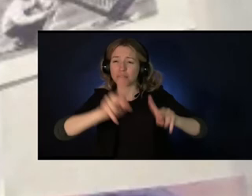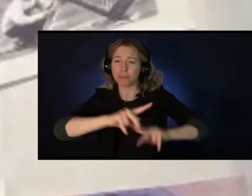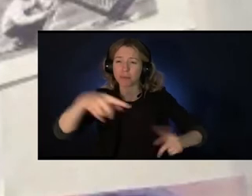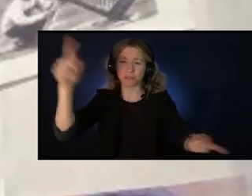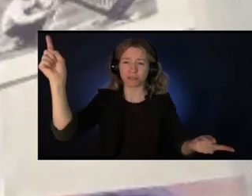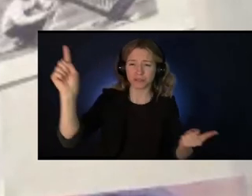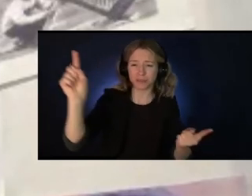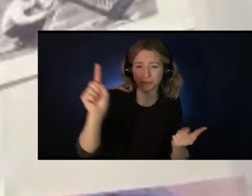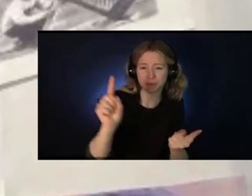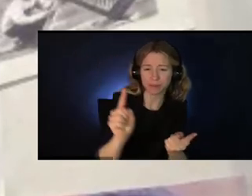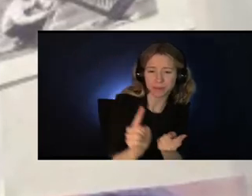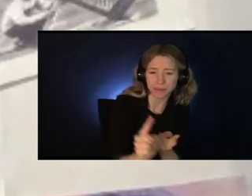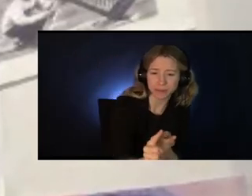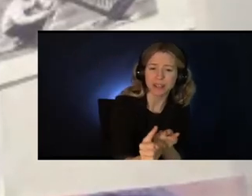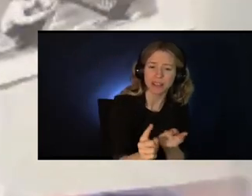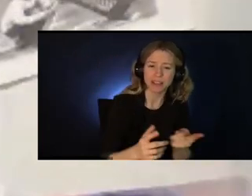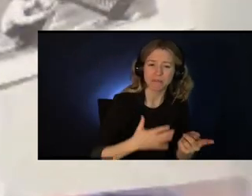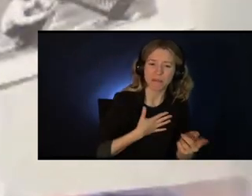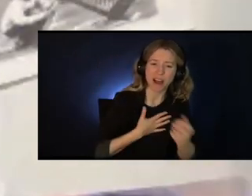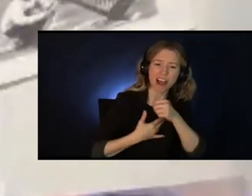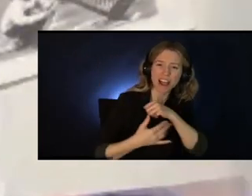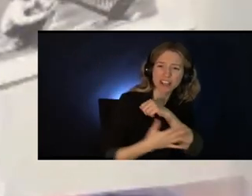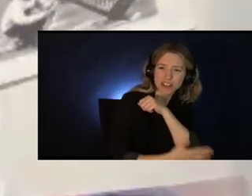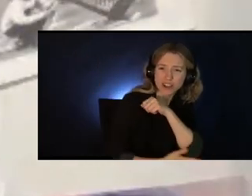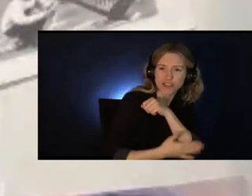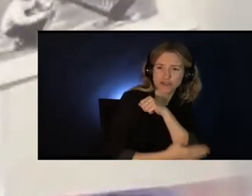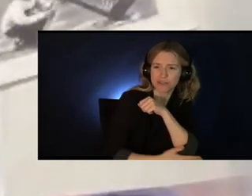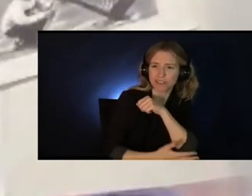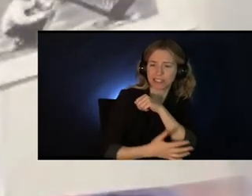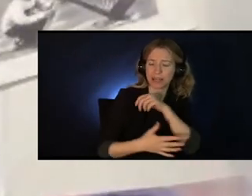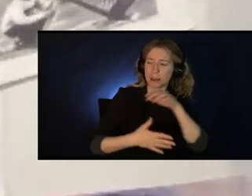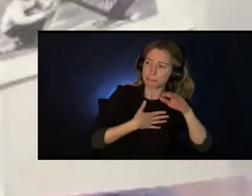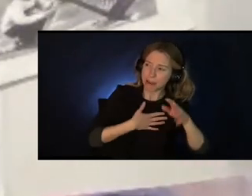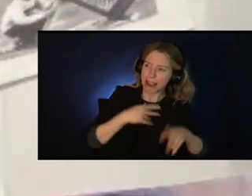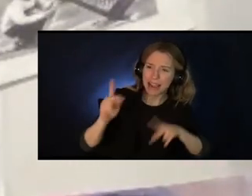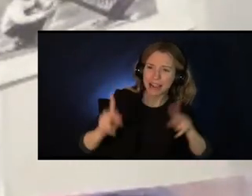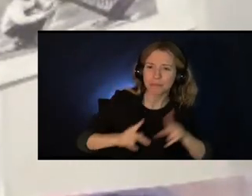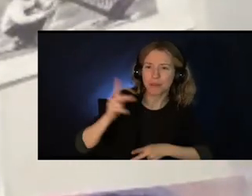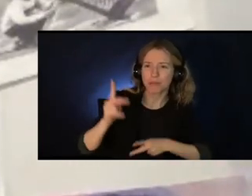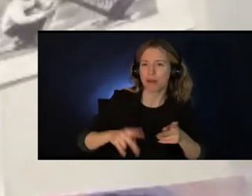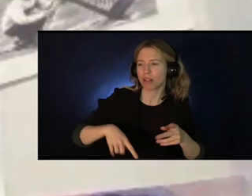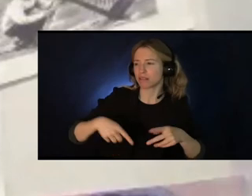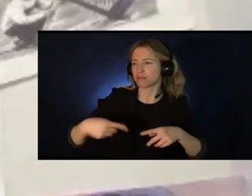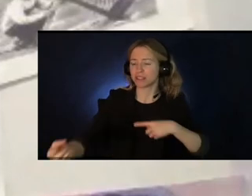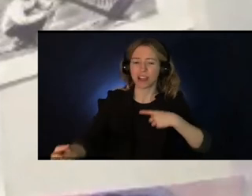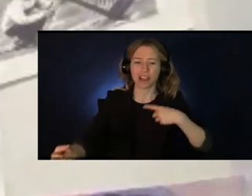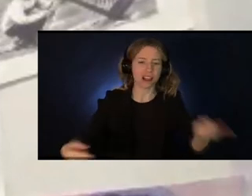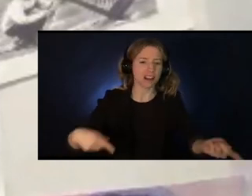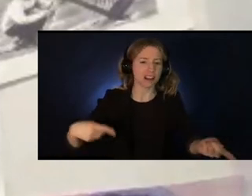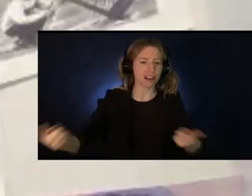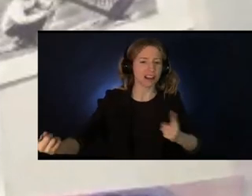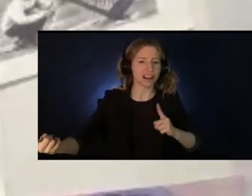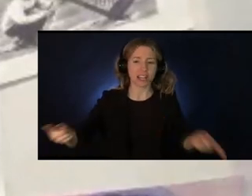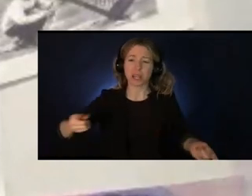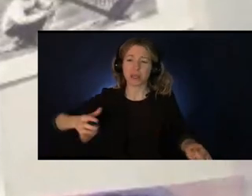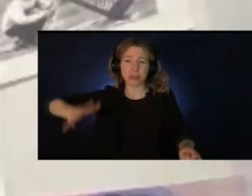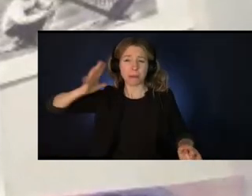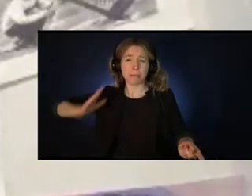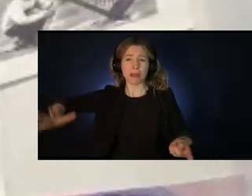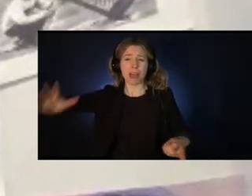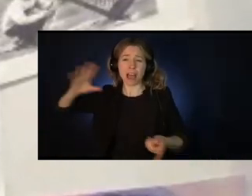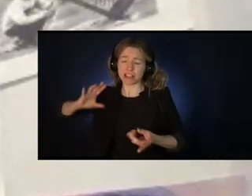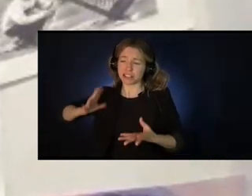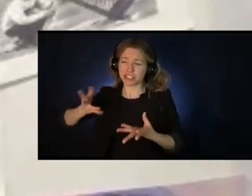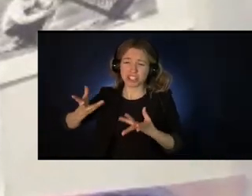you are dying. The past just crumbled, the future just threatened. Our